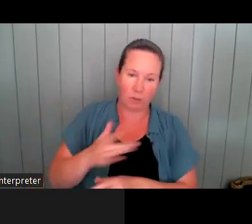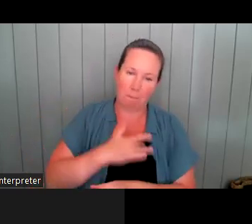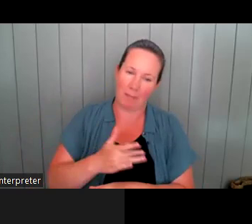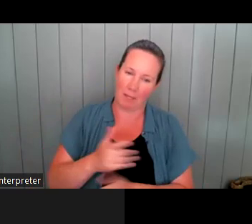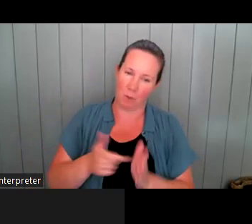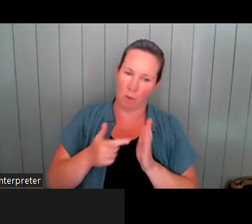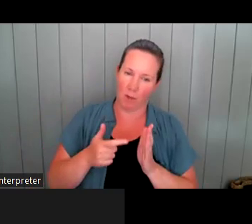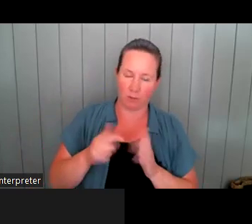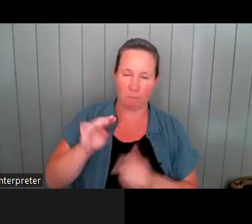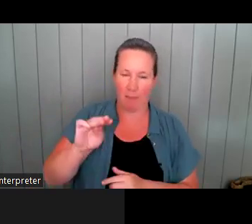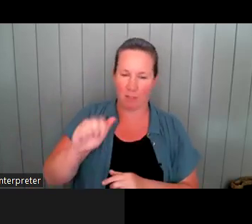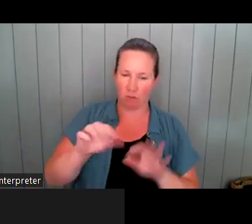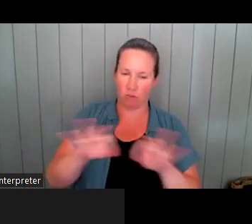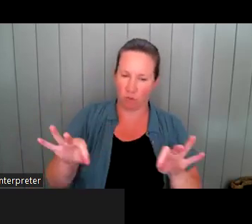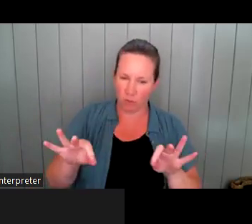down to,